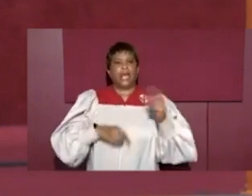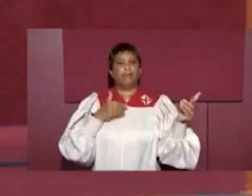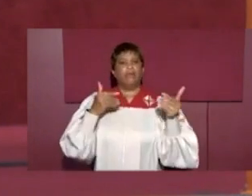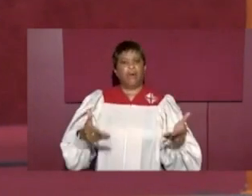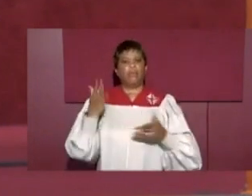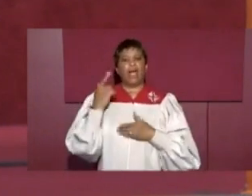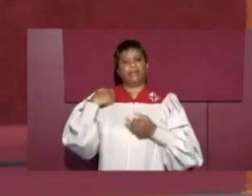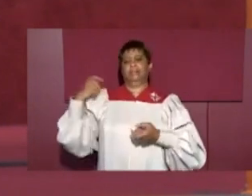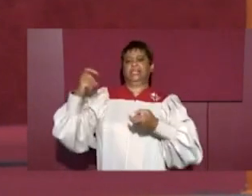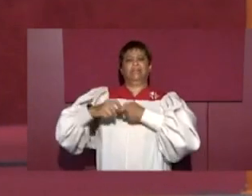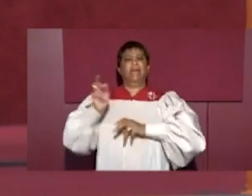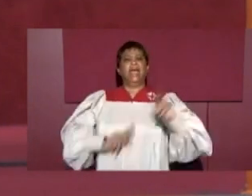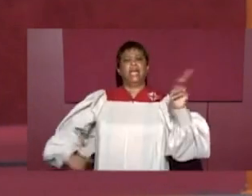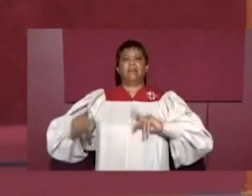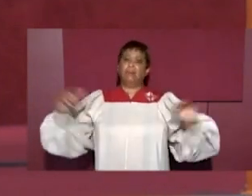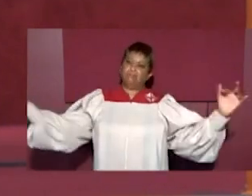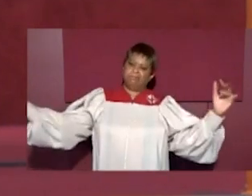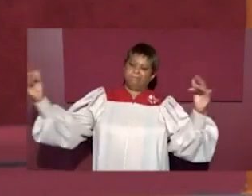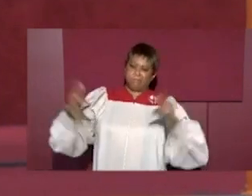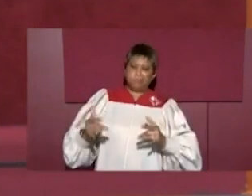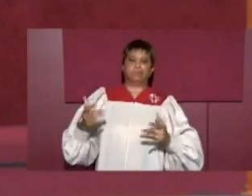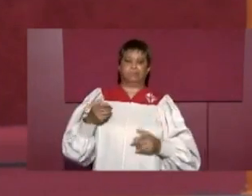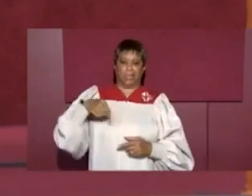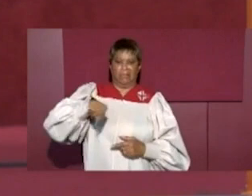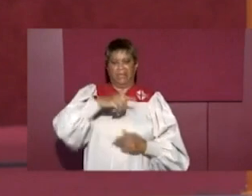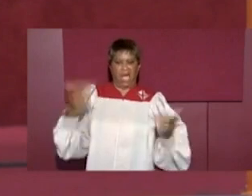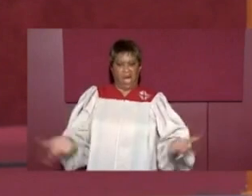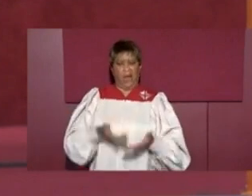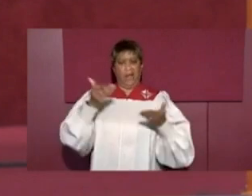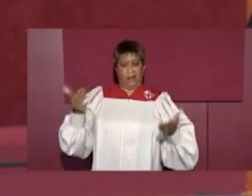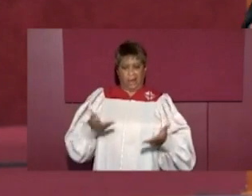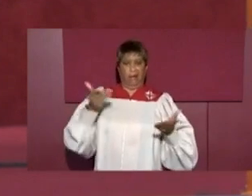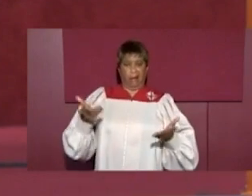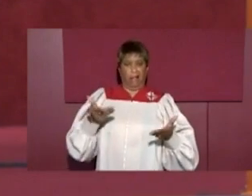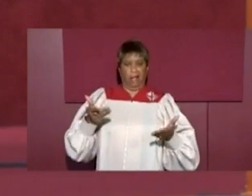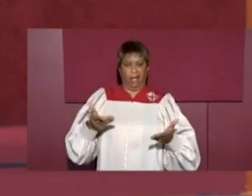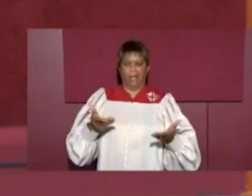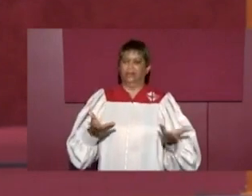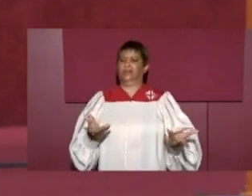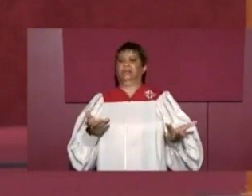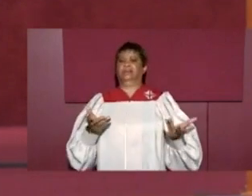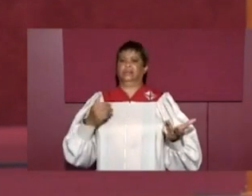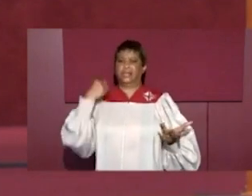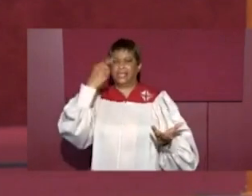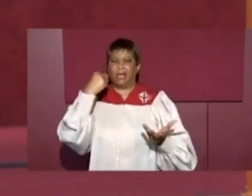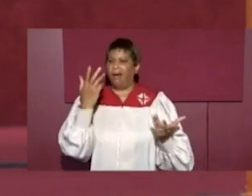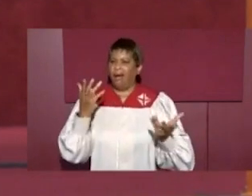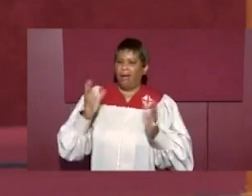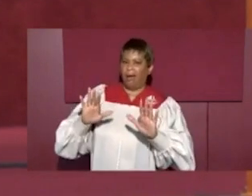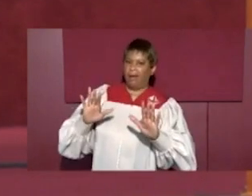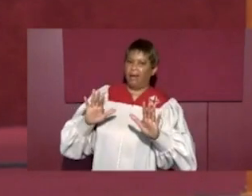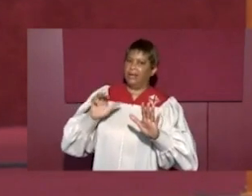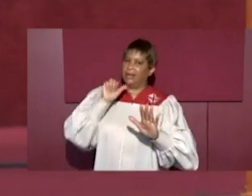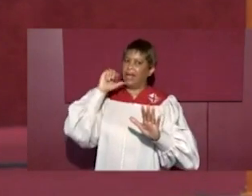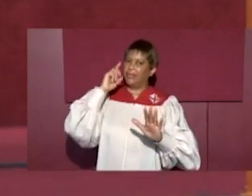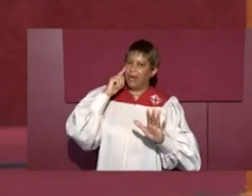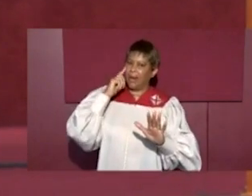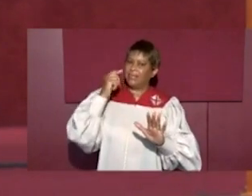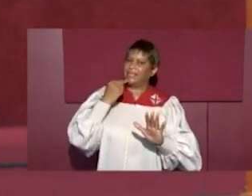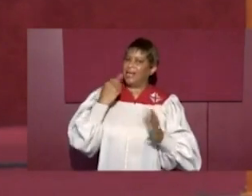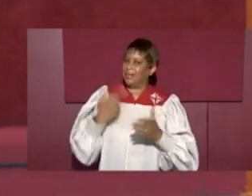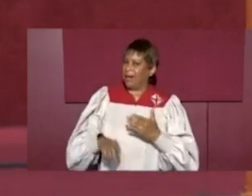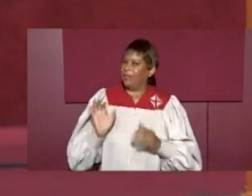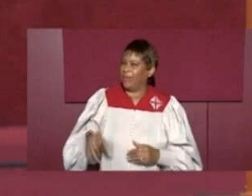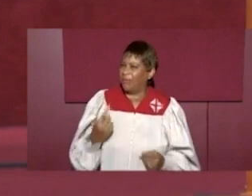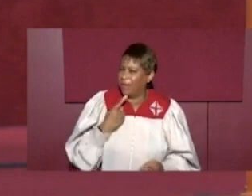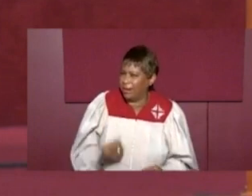them Hispanic folk have come in, and since them Hispanic folk have gotten here, look at how, y'all didn't think it was gonna go this way, did you?